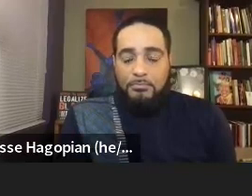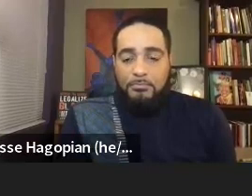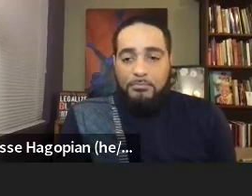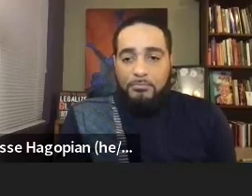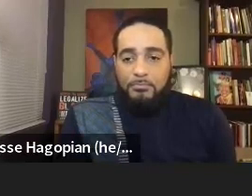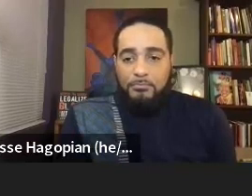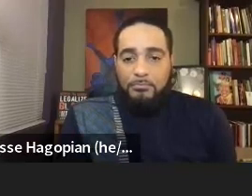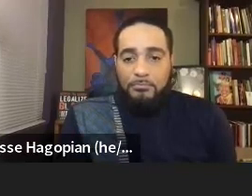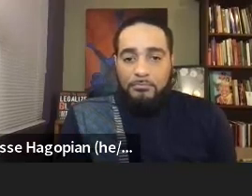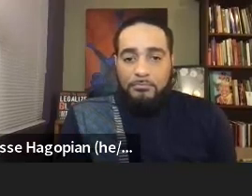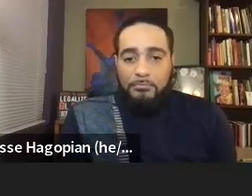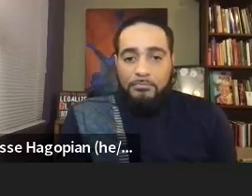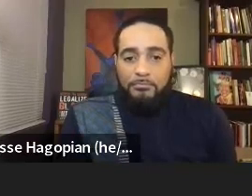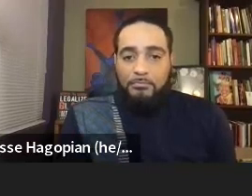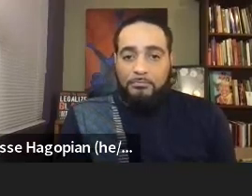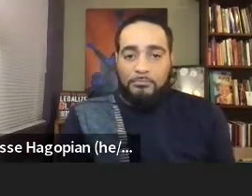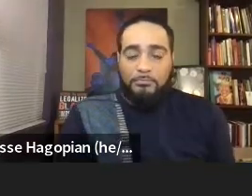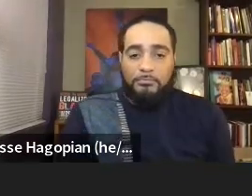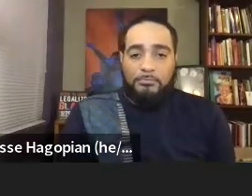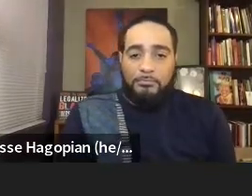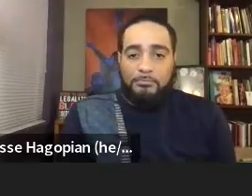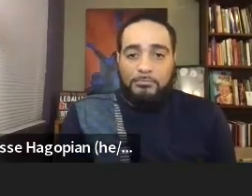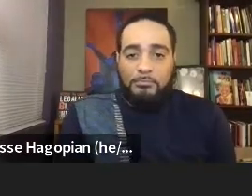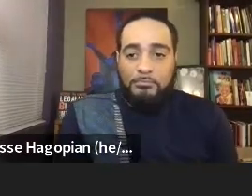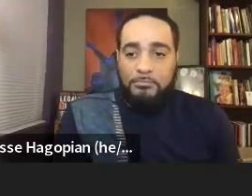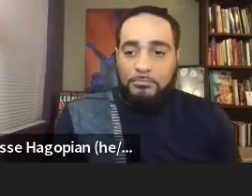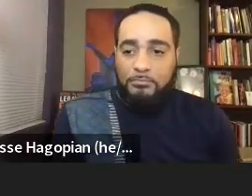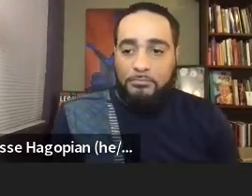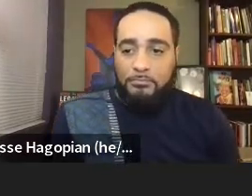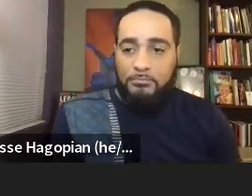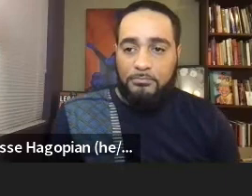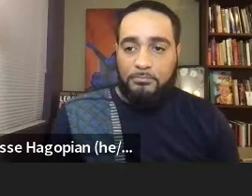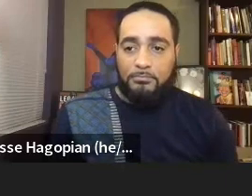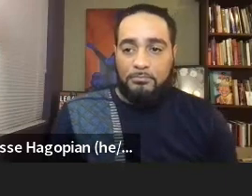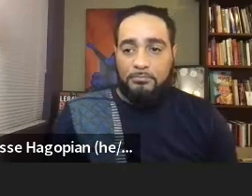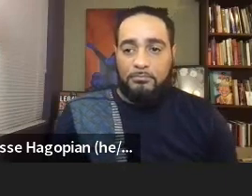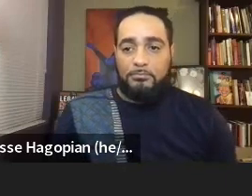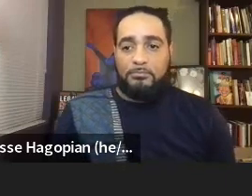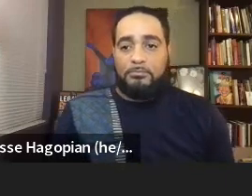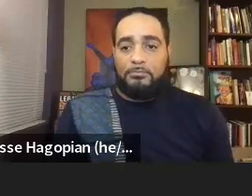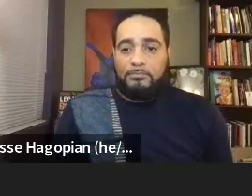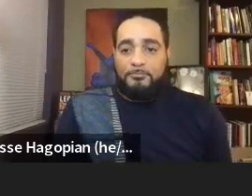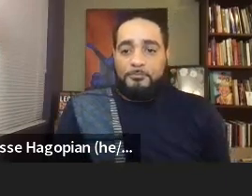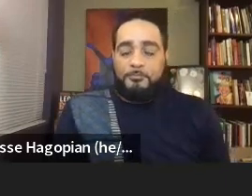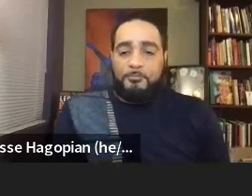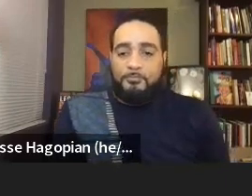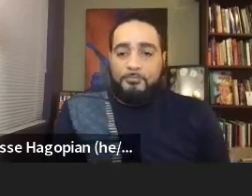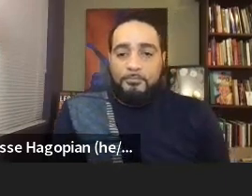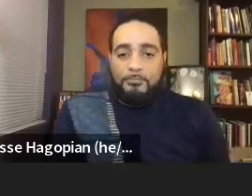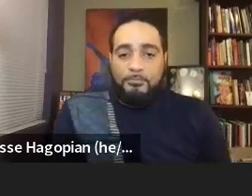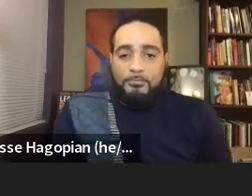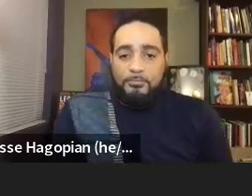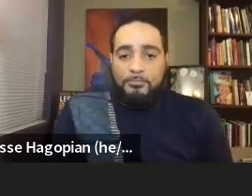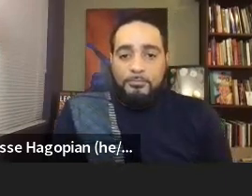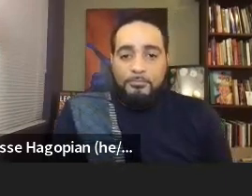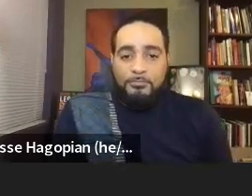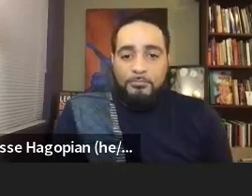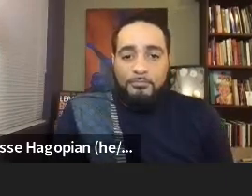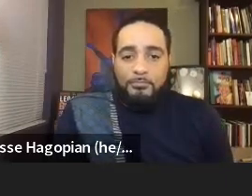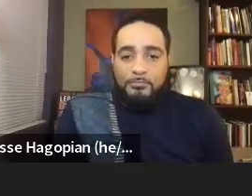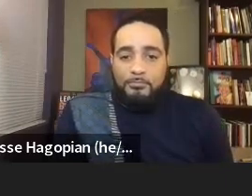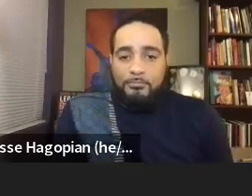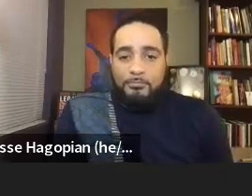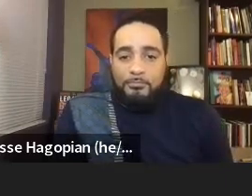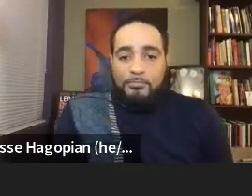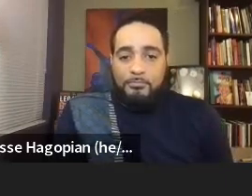neighborhoods to rubble. Gaza's Ministry of Health says Israel's attacks have killed more than 1,350 Palestinians and wounded